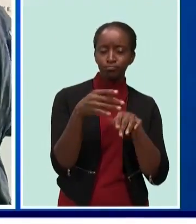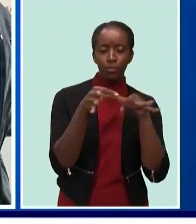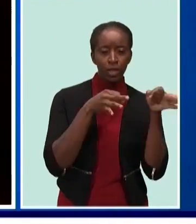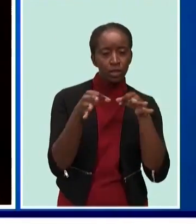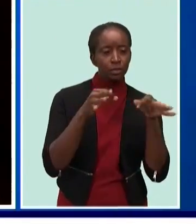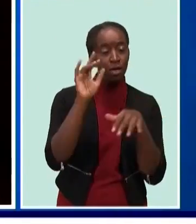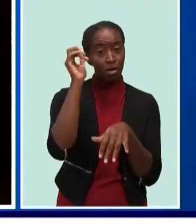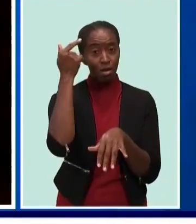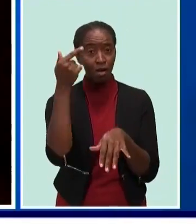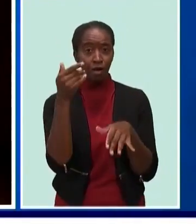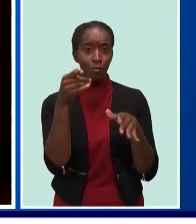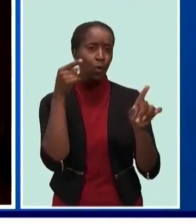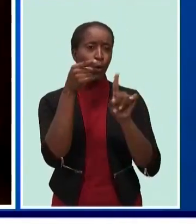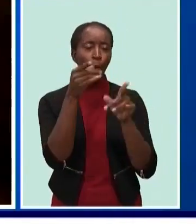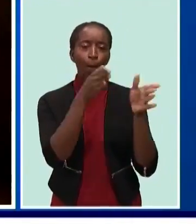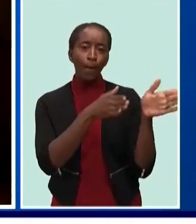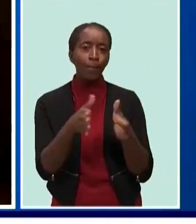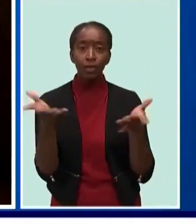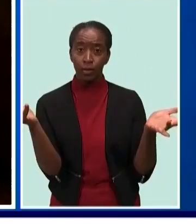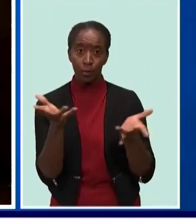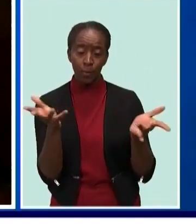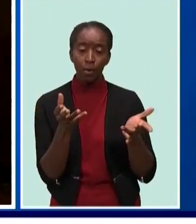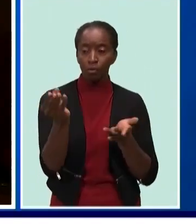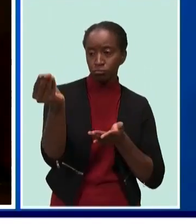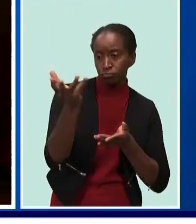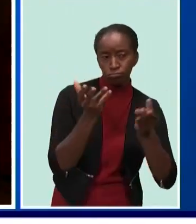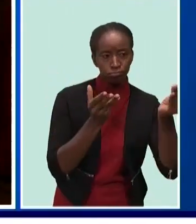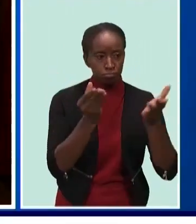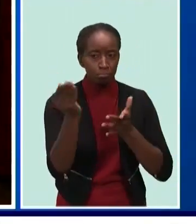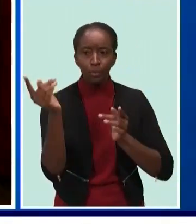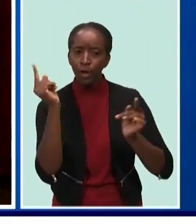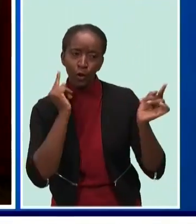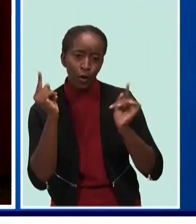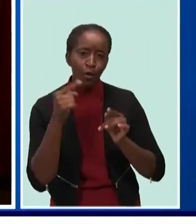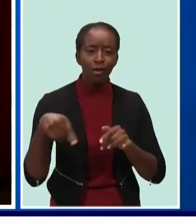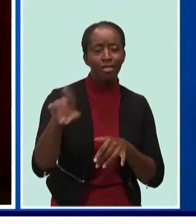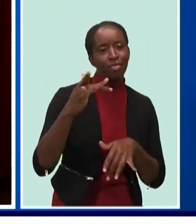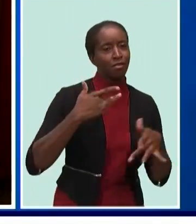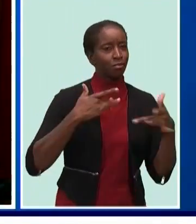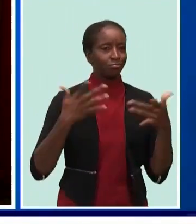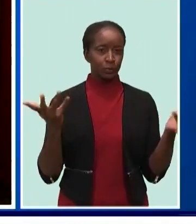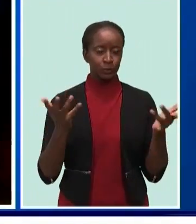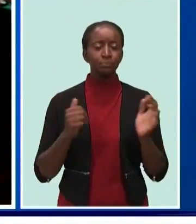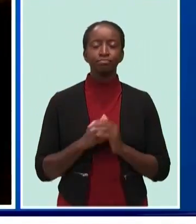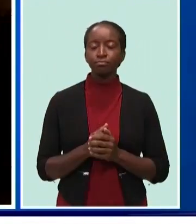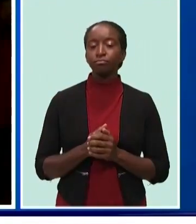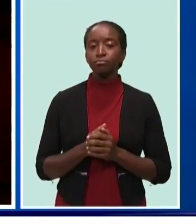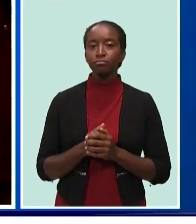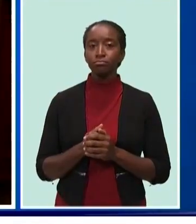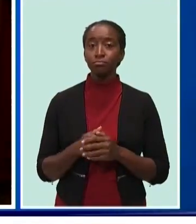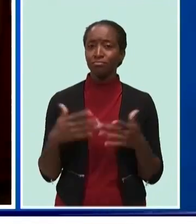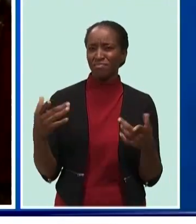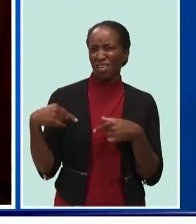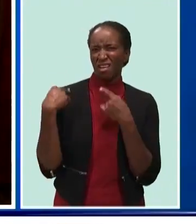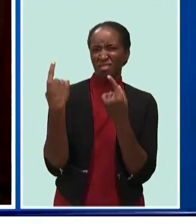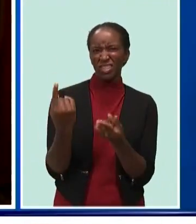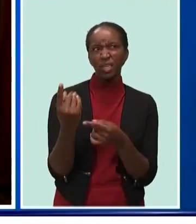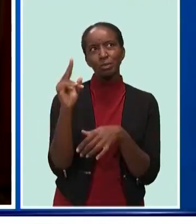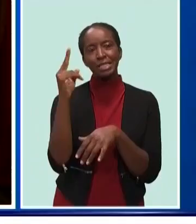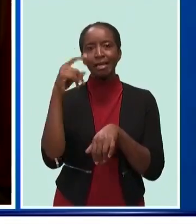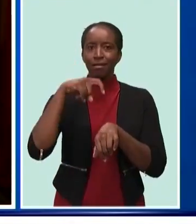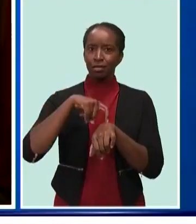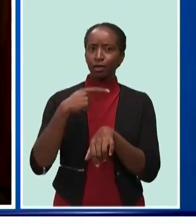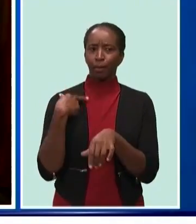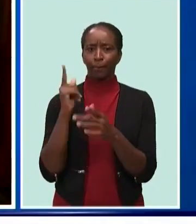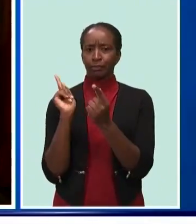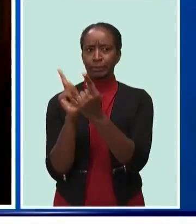feedback. This is probably the third set of workers I've met with this week. So I've made a determination that I want to go out there and hear